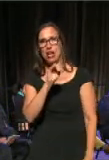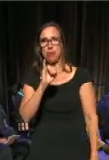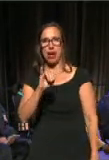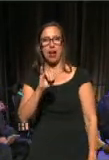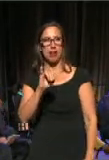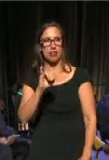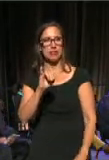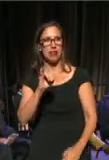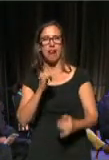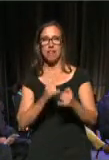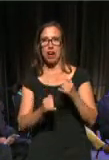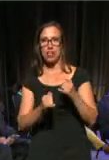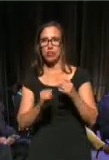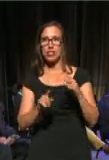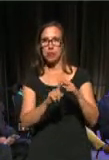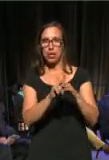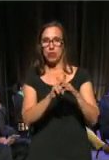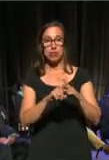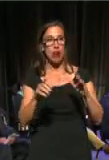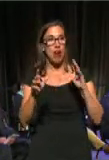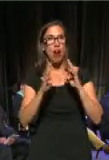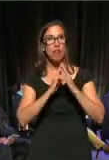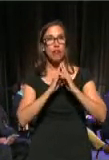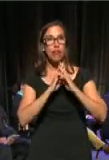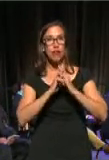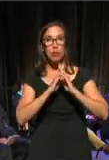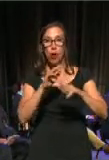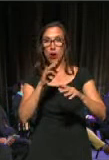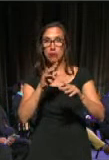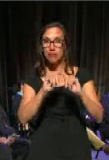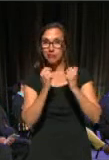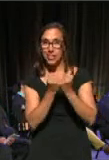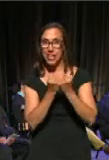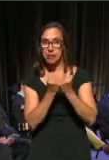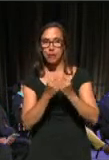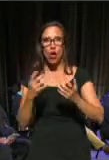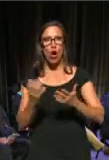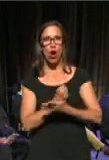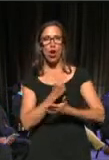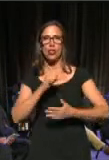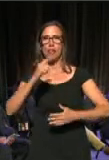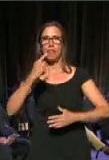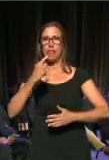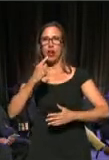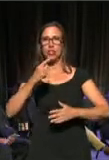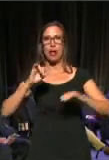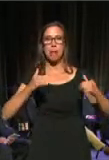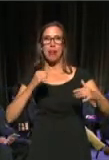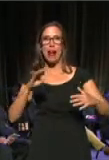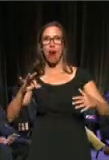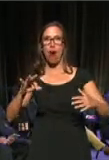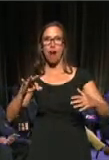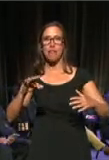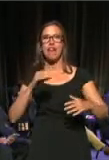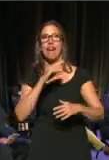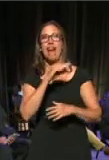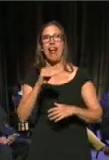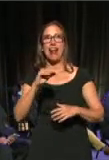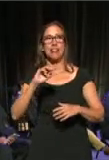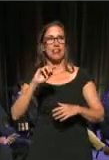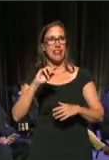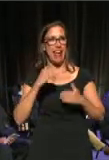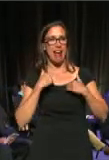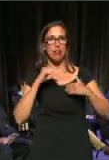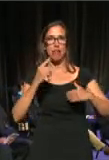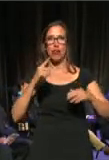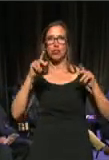appearance. Our football team earned first playoff appearance and had our first student athlete